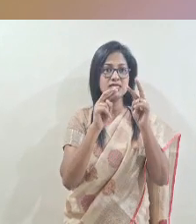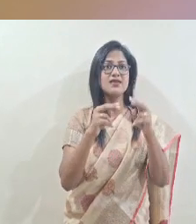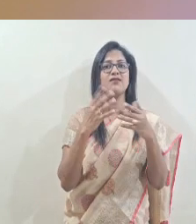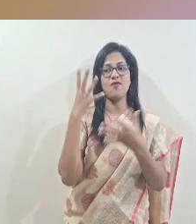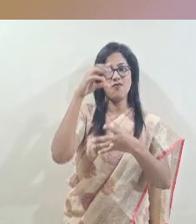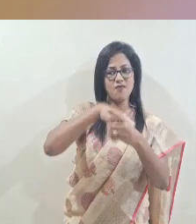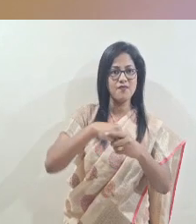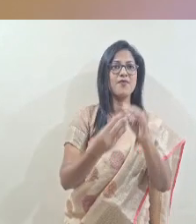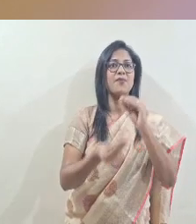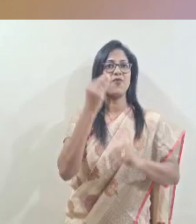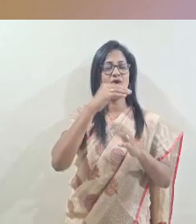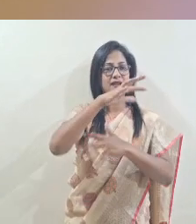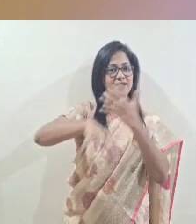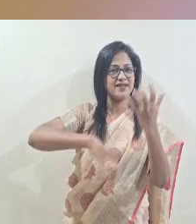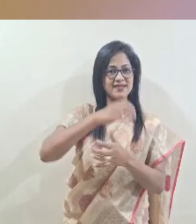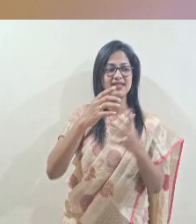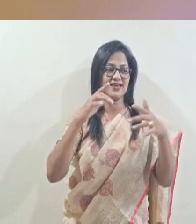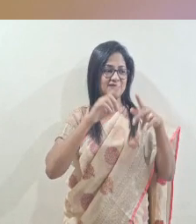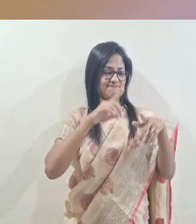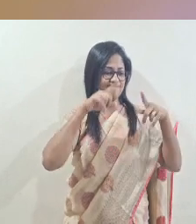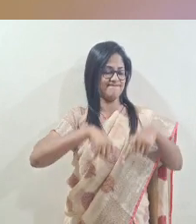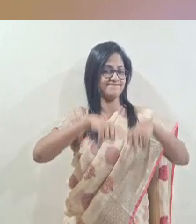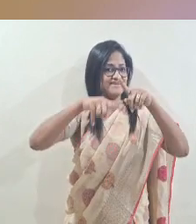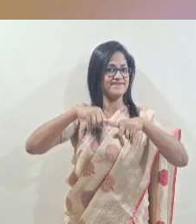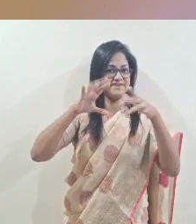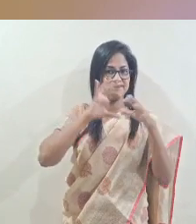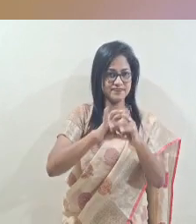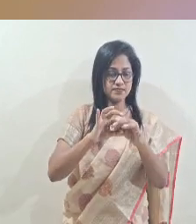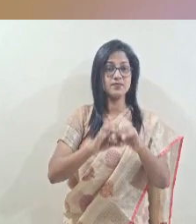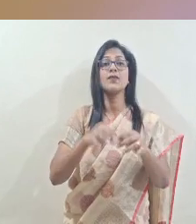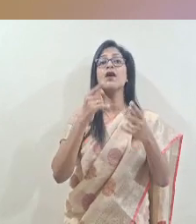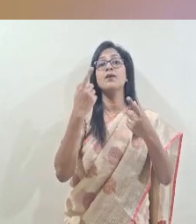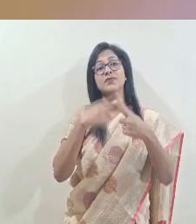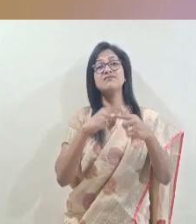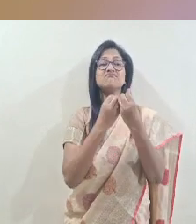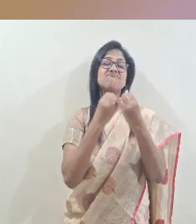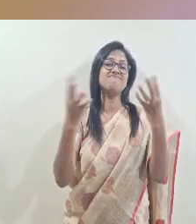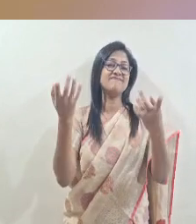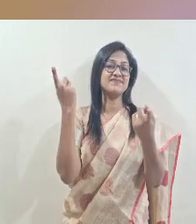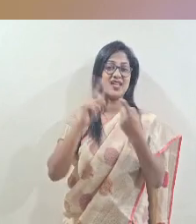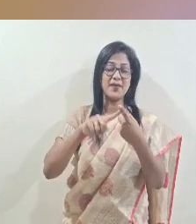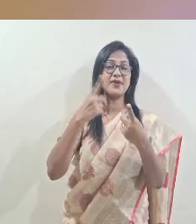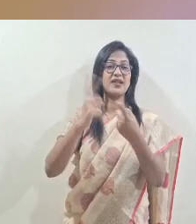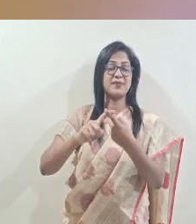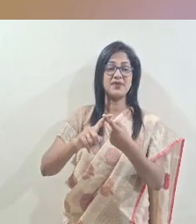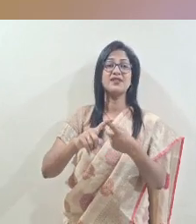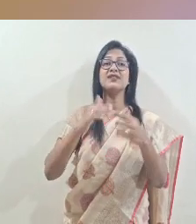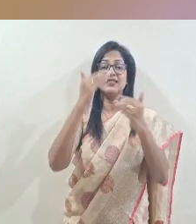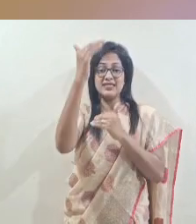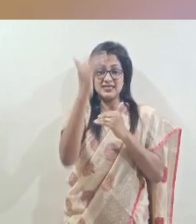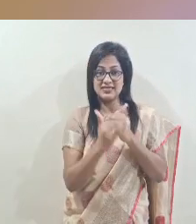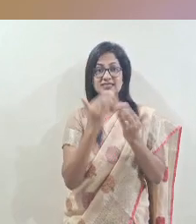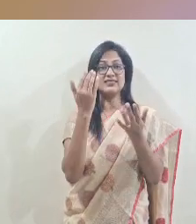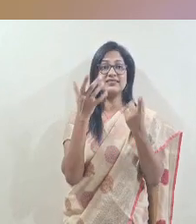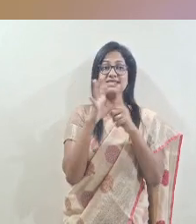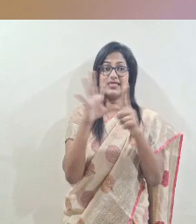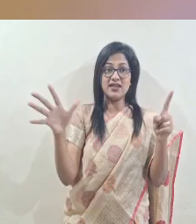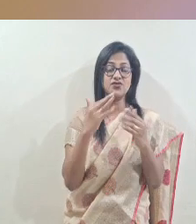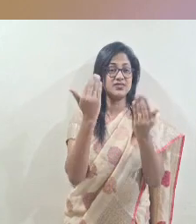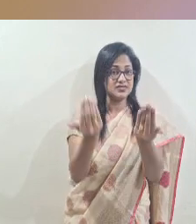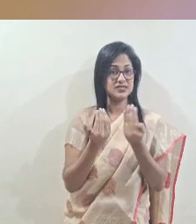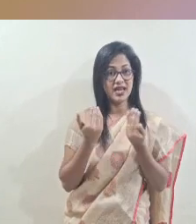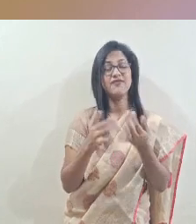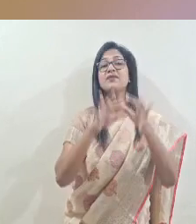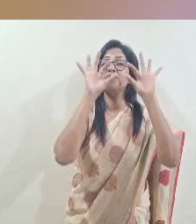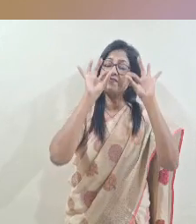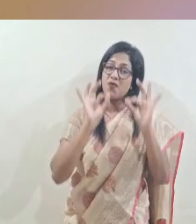contribute more to the complexities and interdependencies and the multi-hazard resilience that can result into cascading disasters, and how